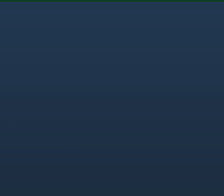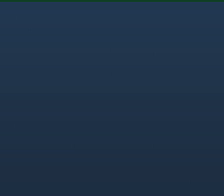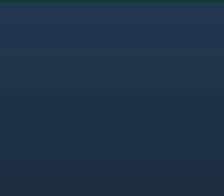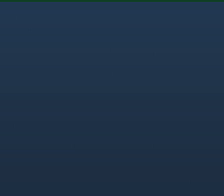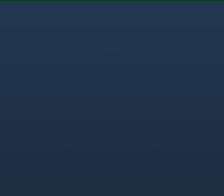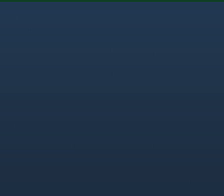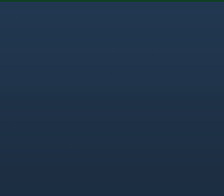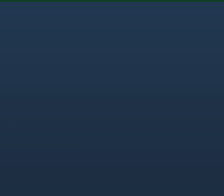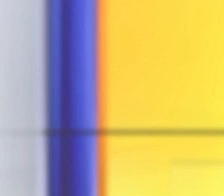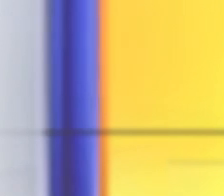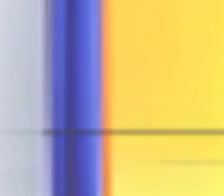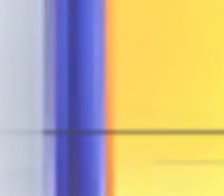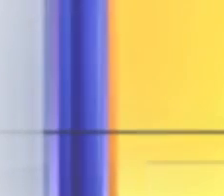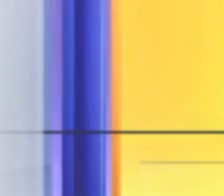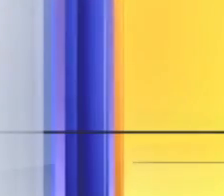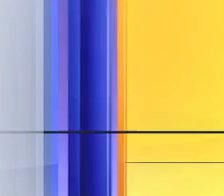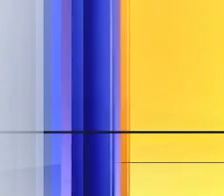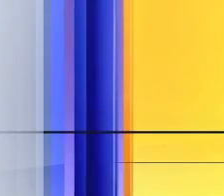Thank you.